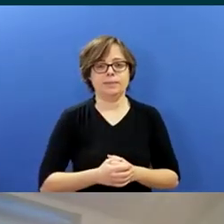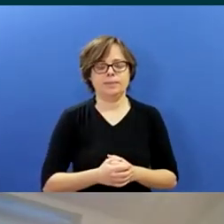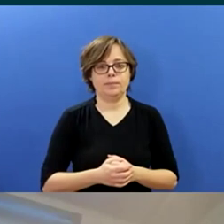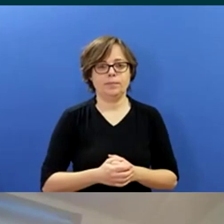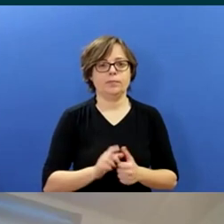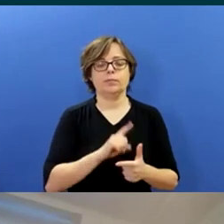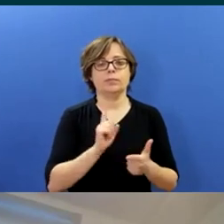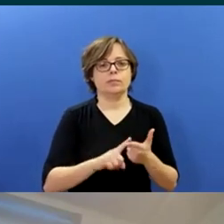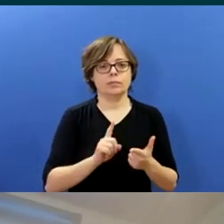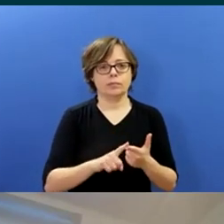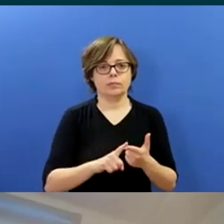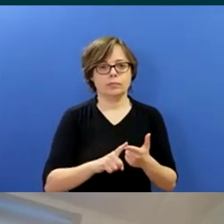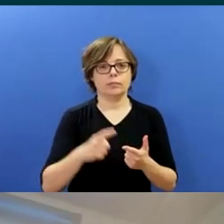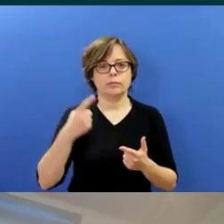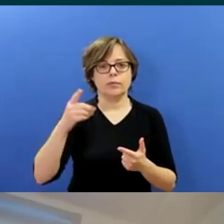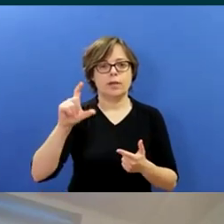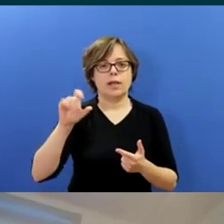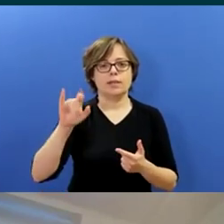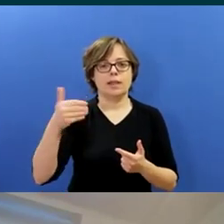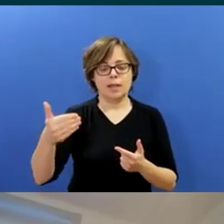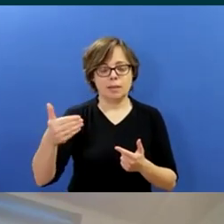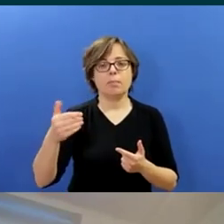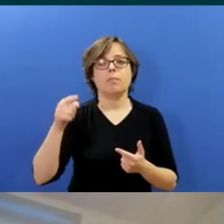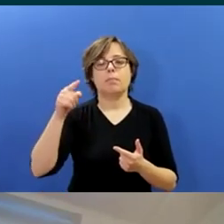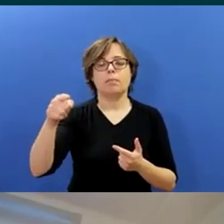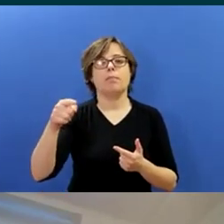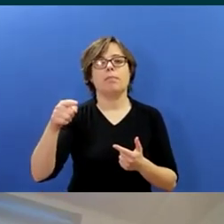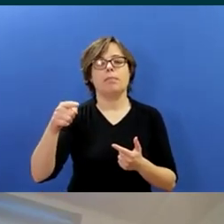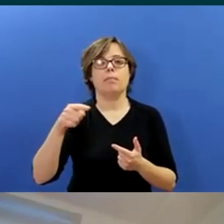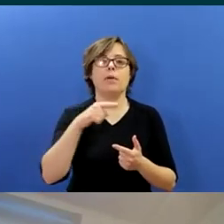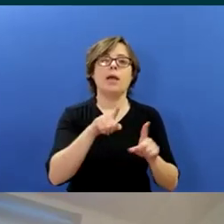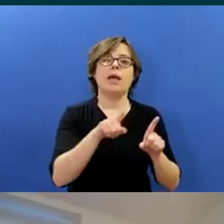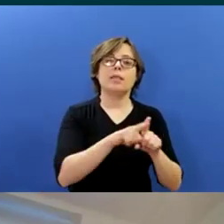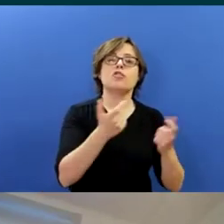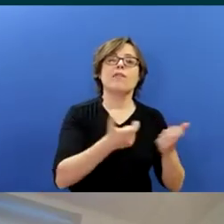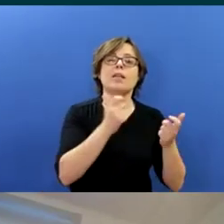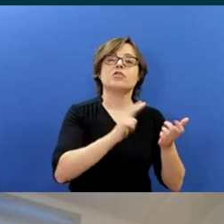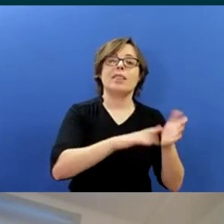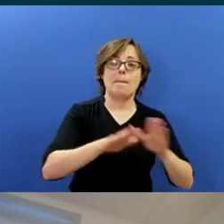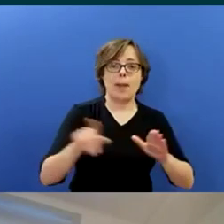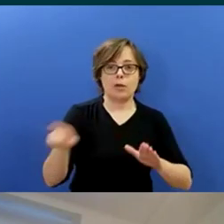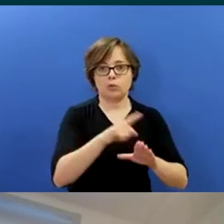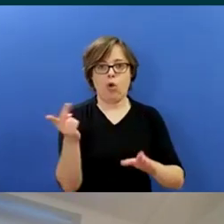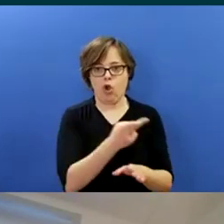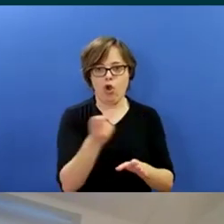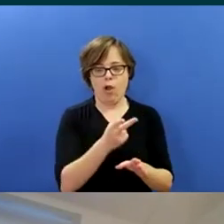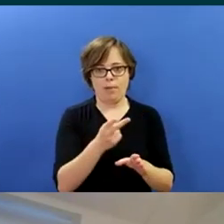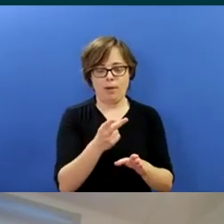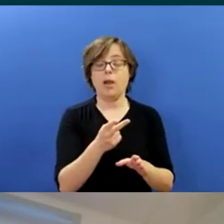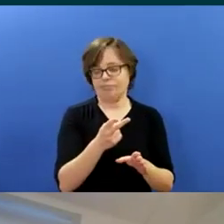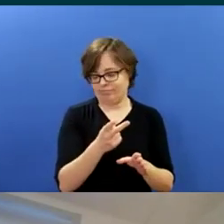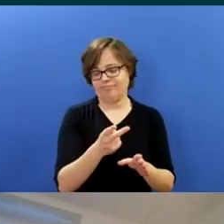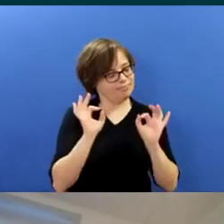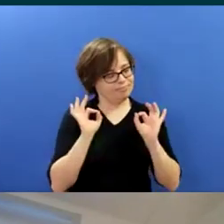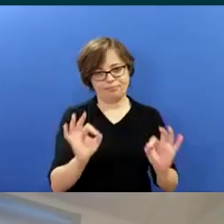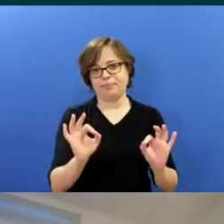worked well. So that's our understanding of smart city activities. We understand it as well as complementing and